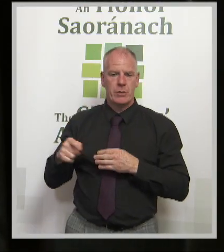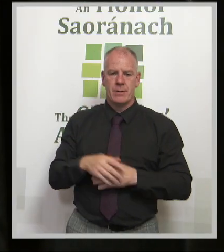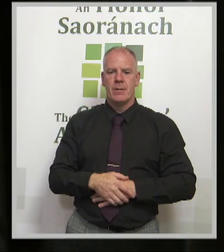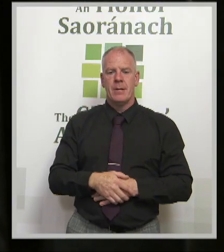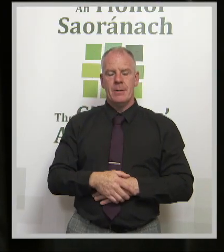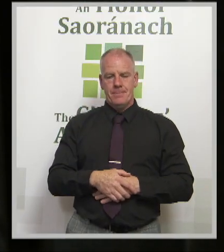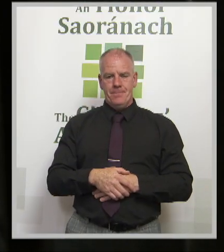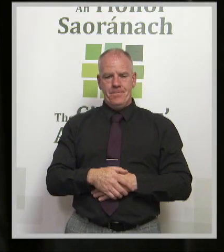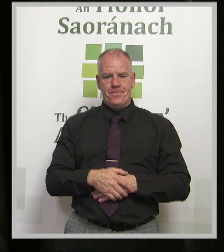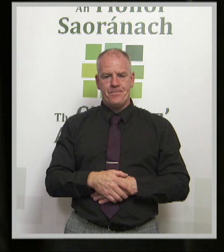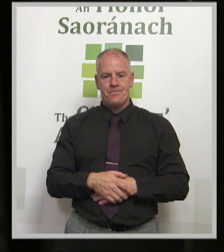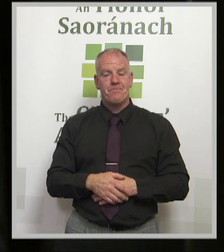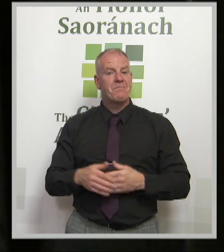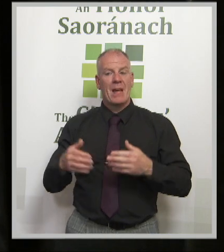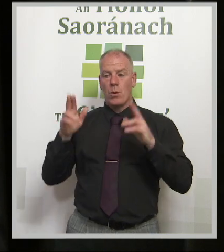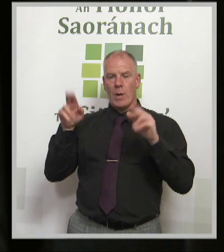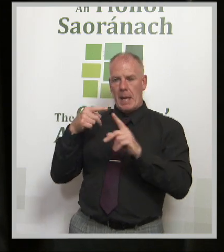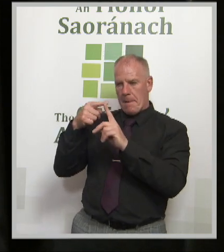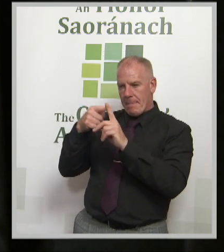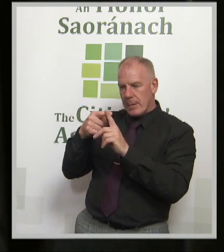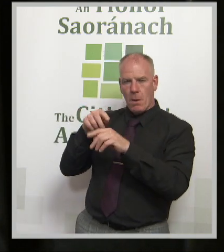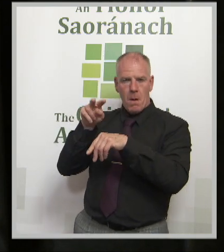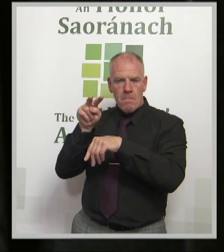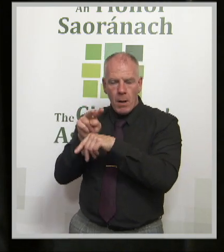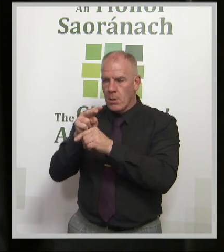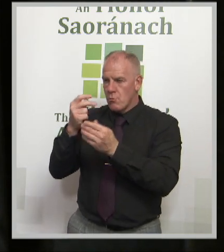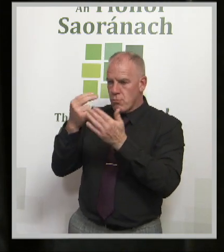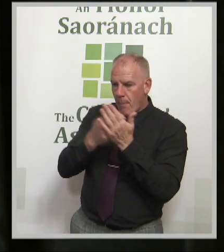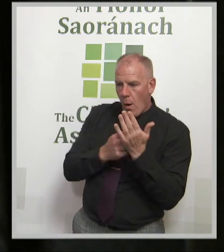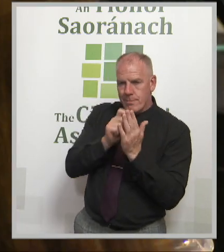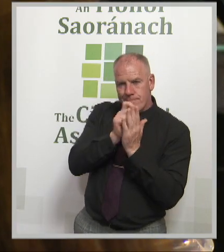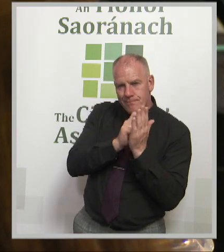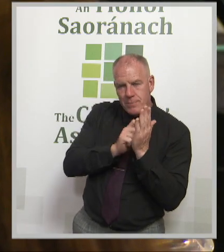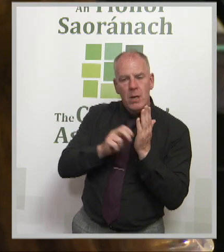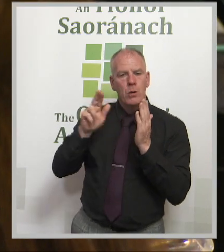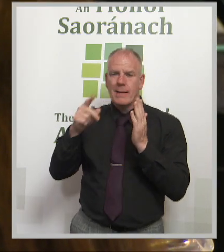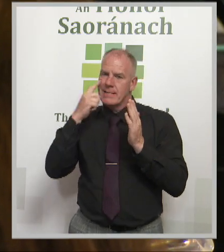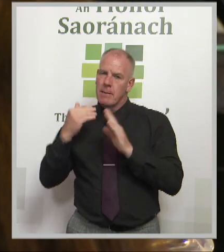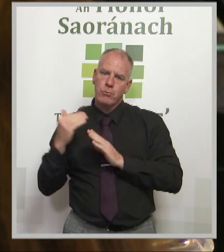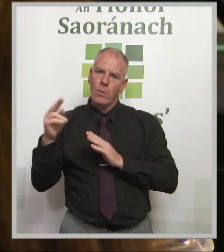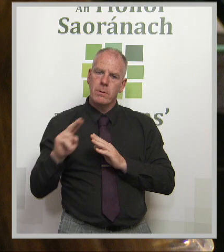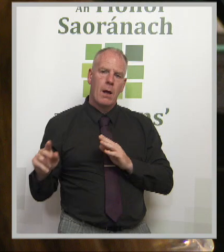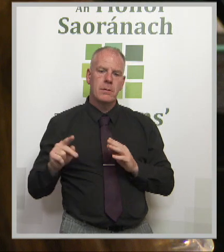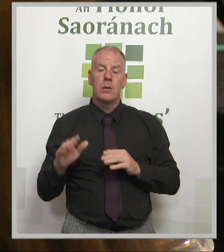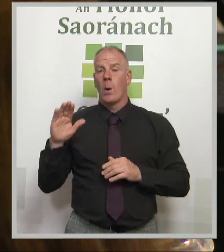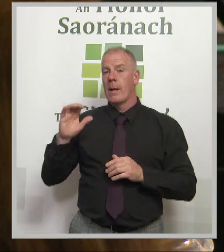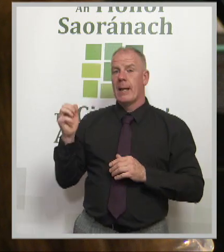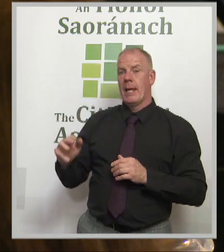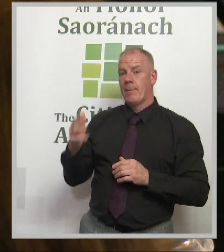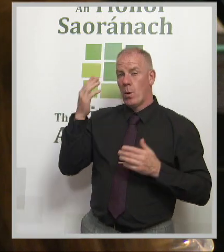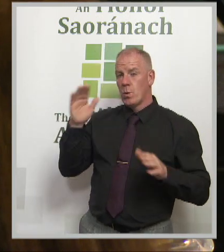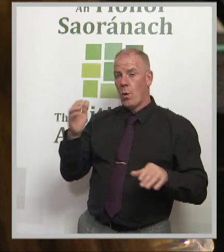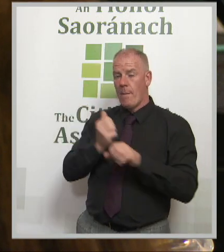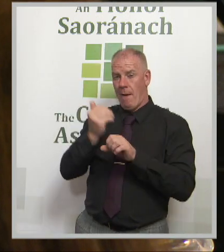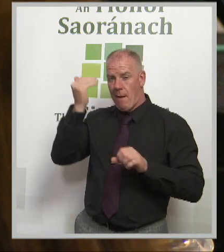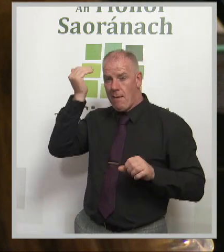of course, if you don't measure and monitor and report, you're not able to assess progress. So what Liam had shown you in terms of the